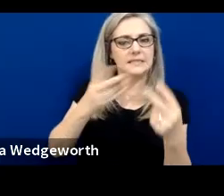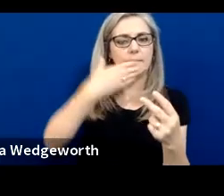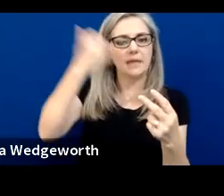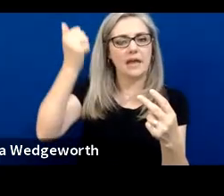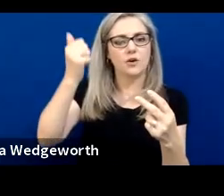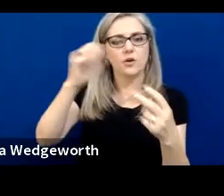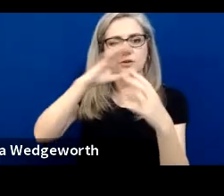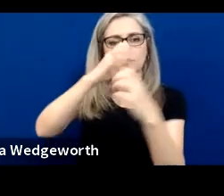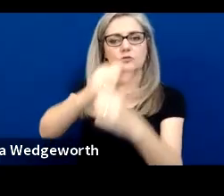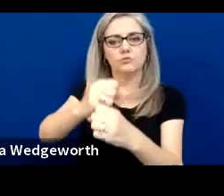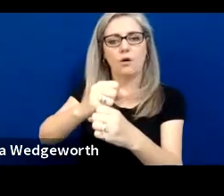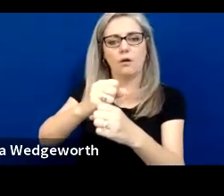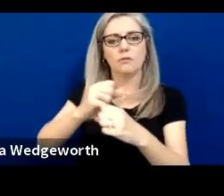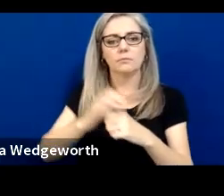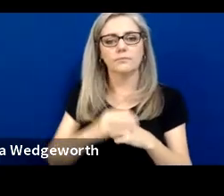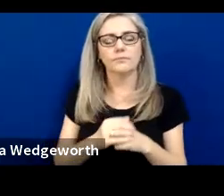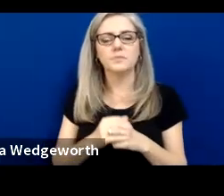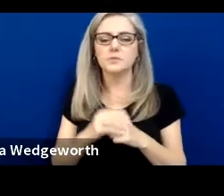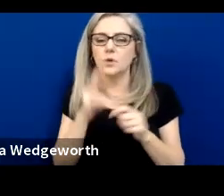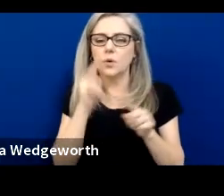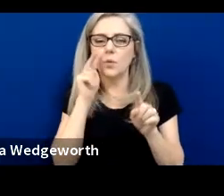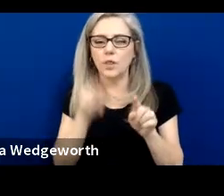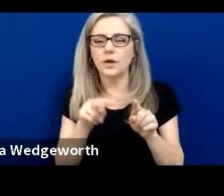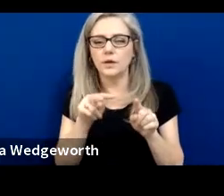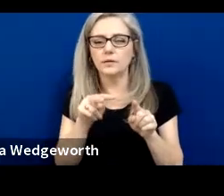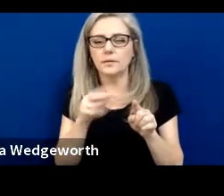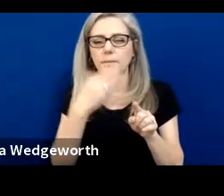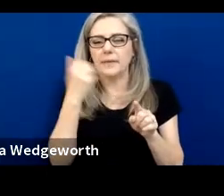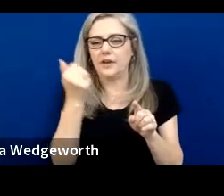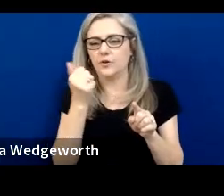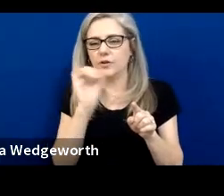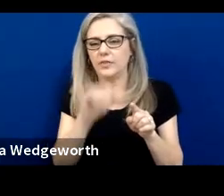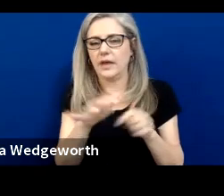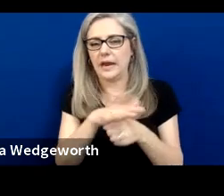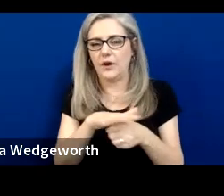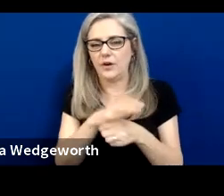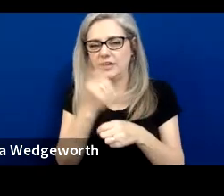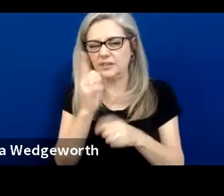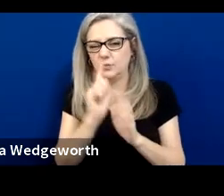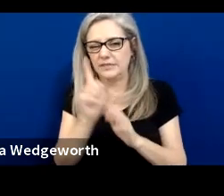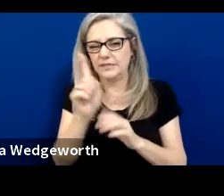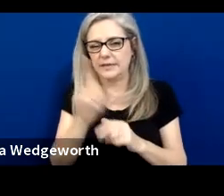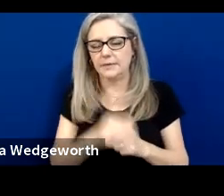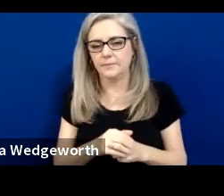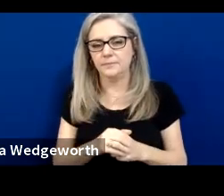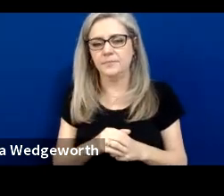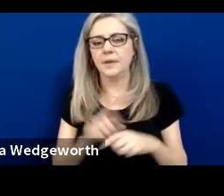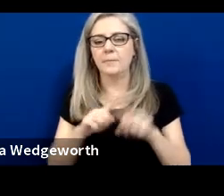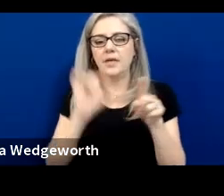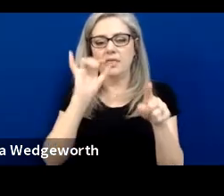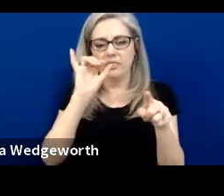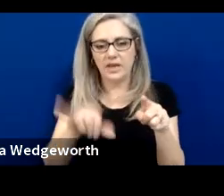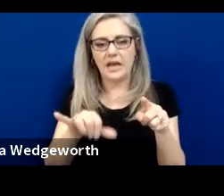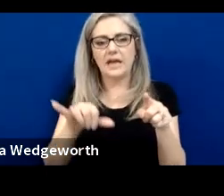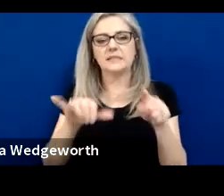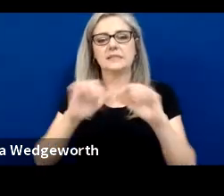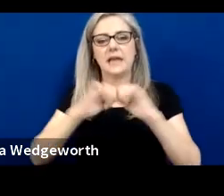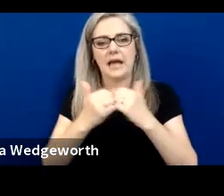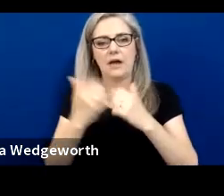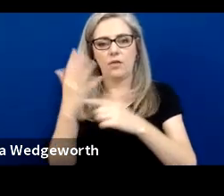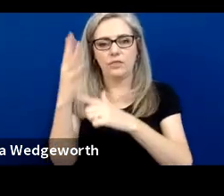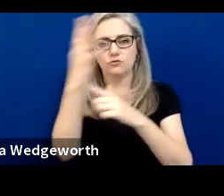take a little bit of a closer look at that area. But again, this is how the tree canopy coverage would